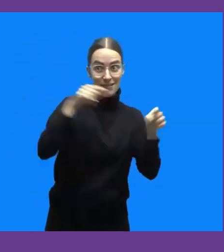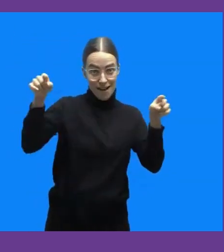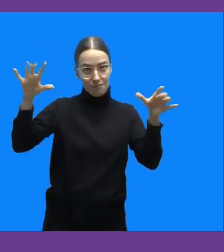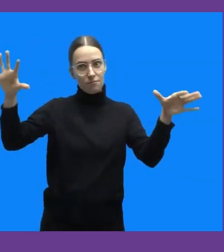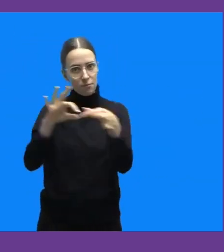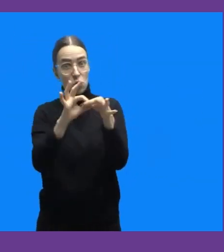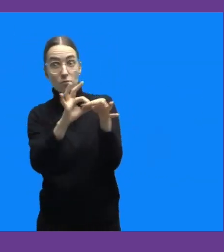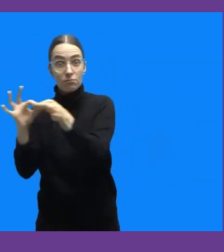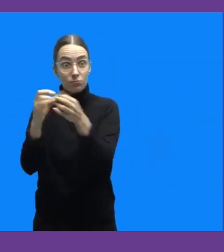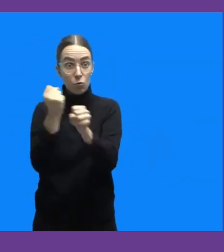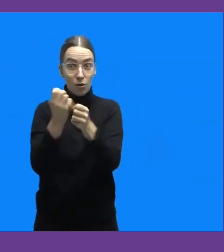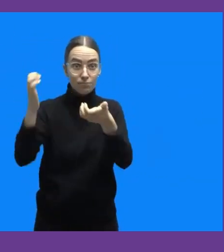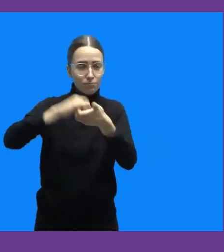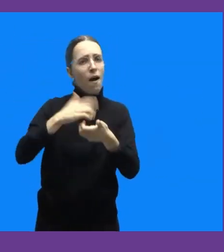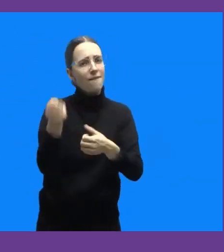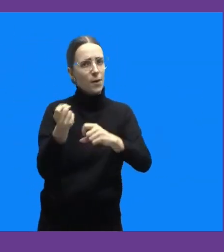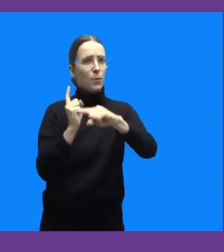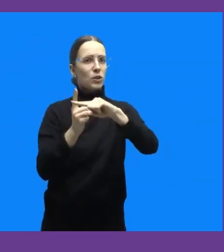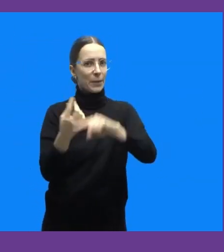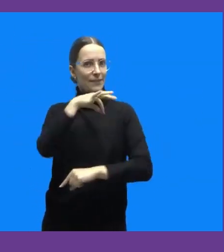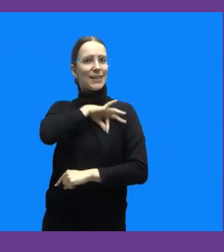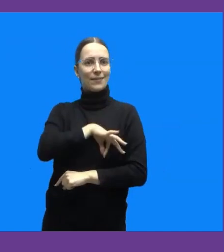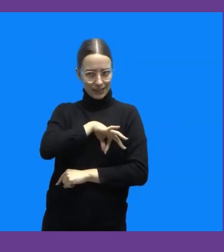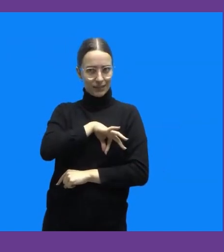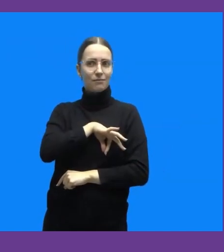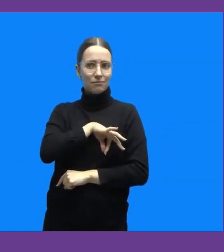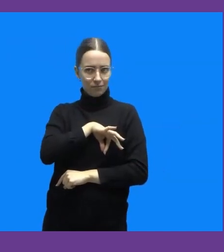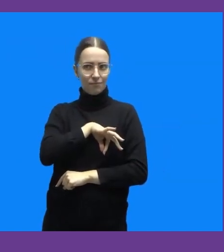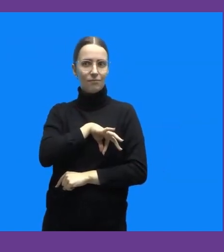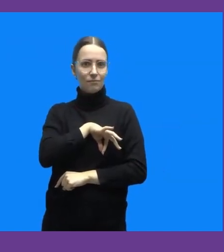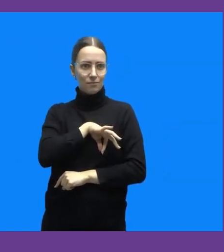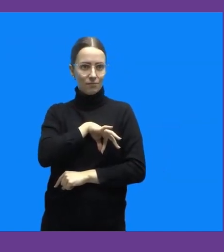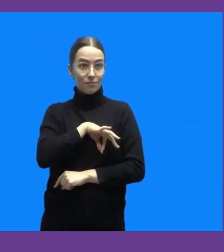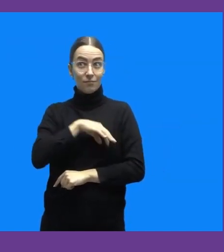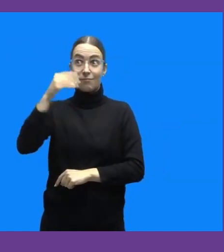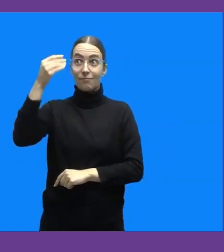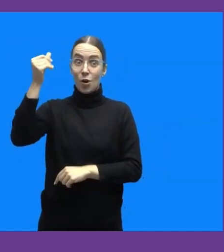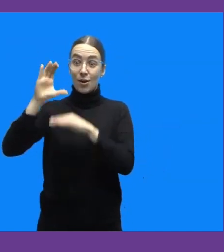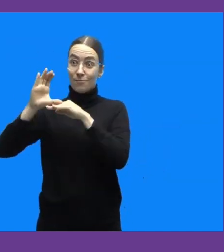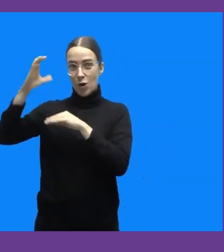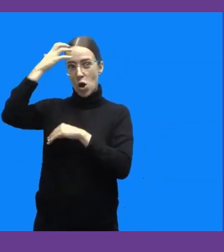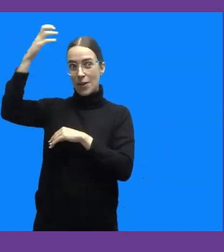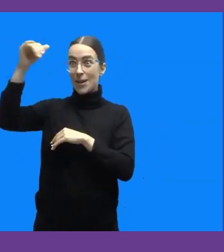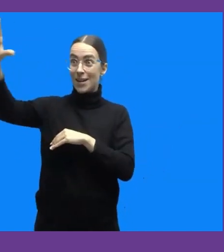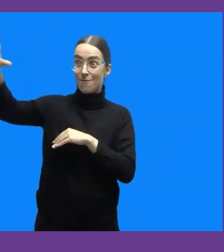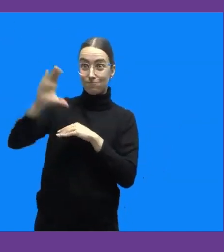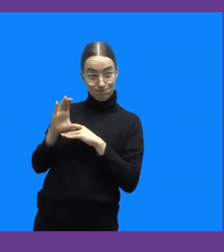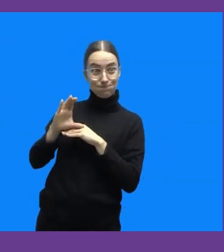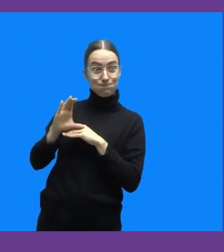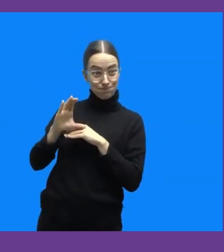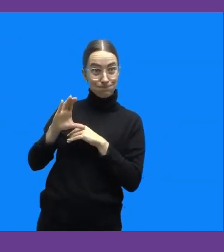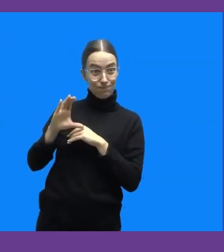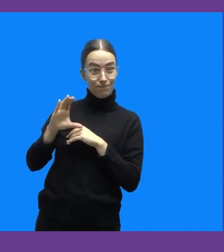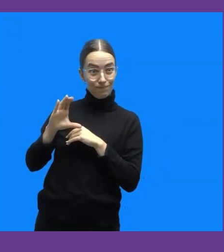of Nursing in DCU received funding from the government to set up what was called the Ability Programme, and it was an employment placement programme for students with